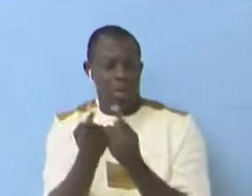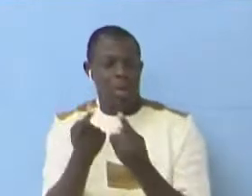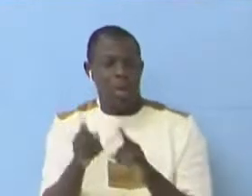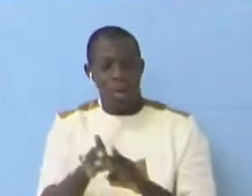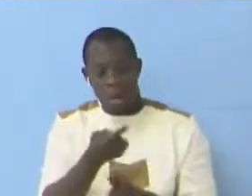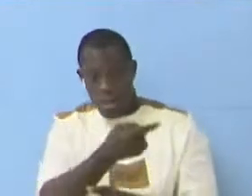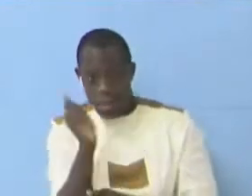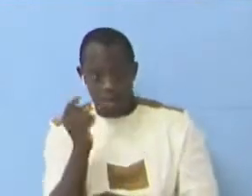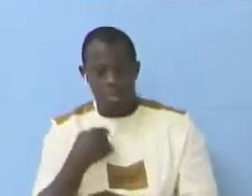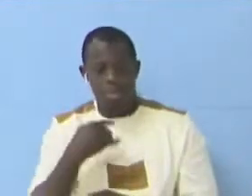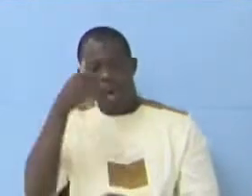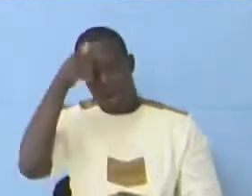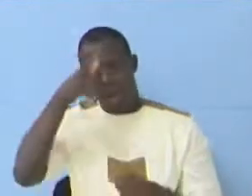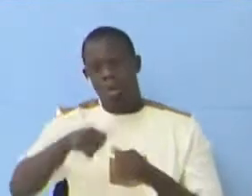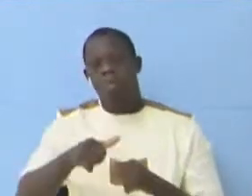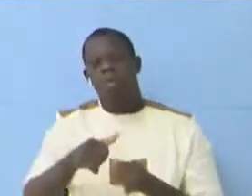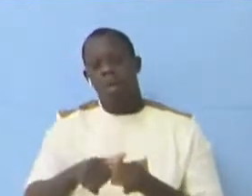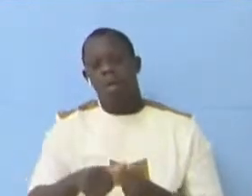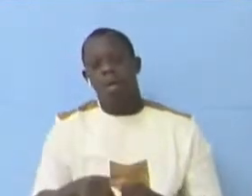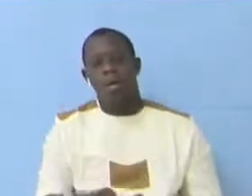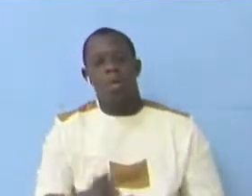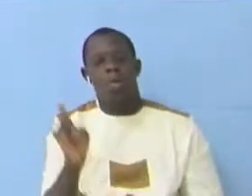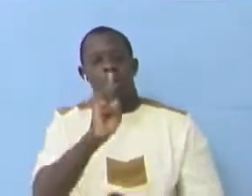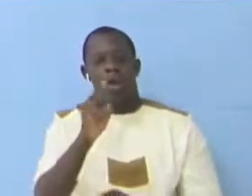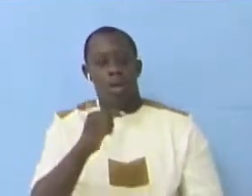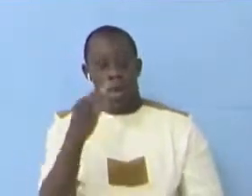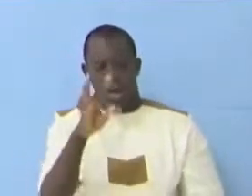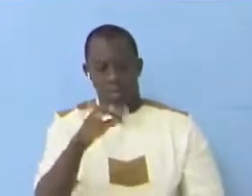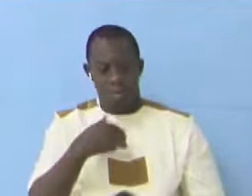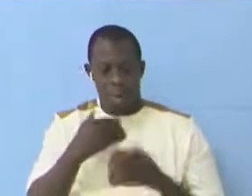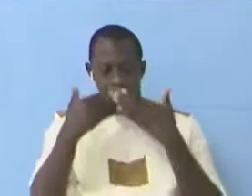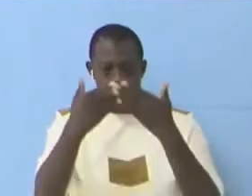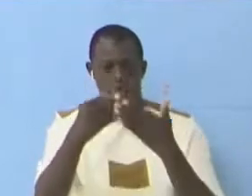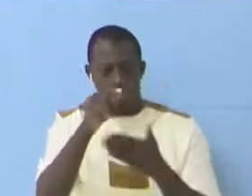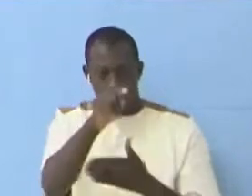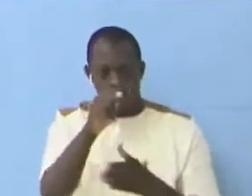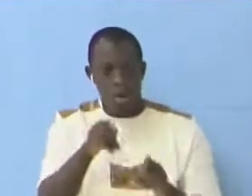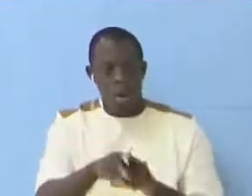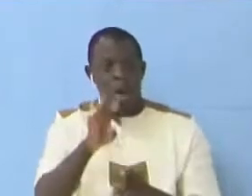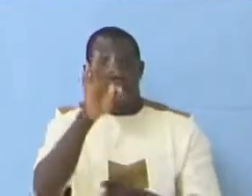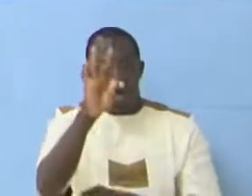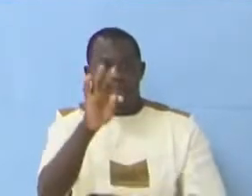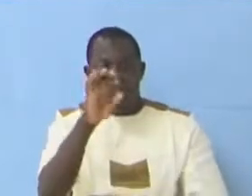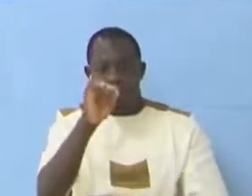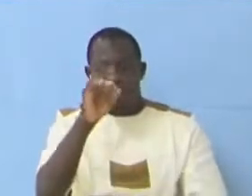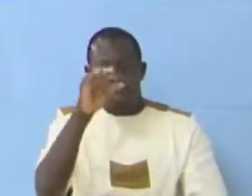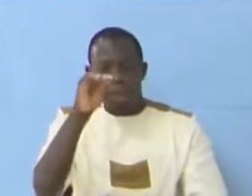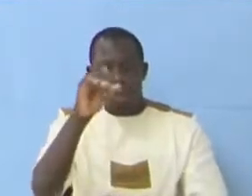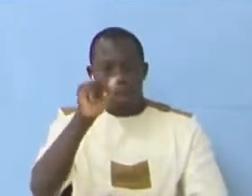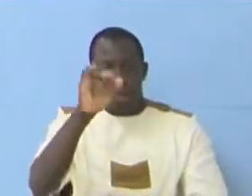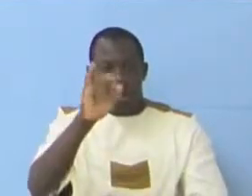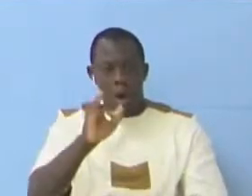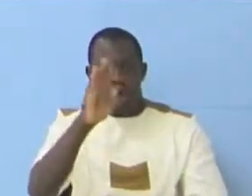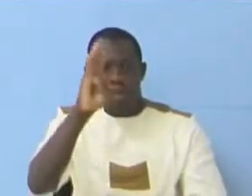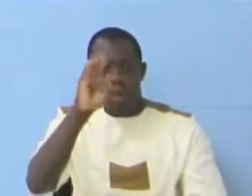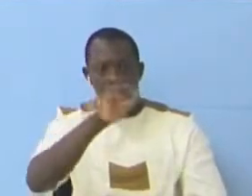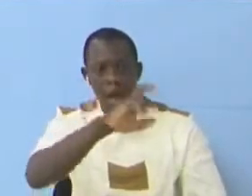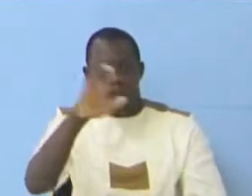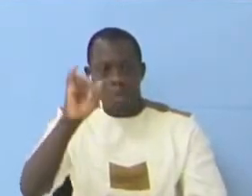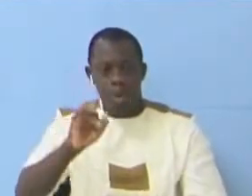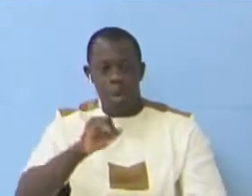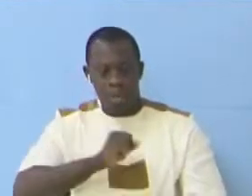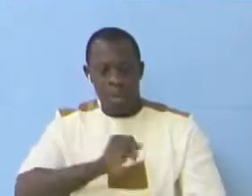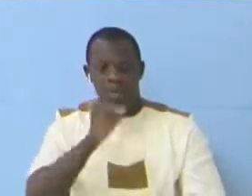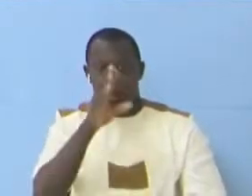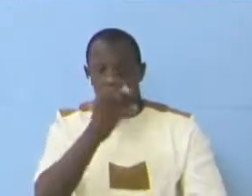ñii daal ñoo doon gestukat yi. What if I tell you that Fode Bari said these people were not tortured? su ma la waxee nag ne Fodé Bari mu ne ñii amul